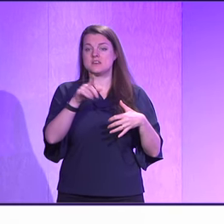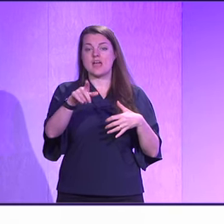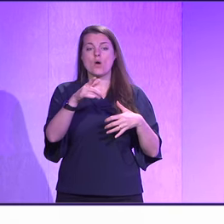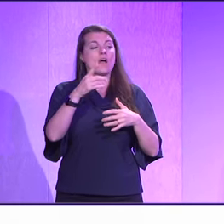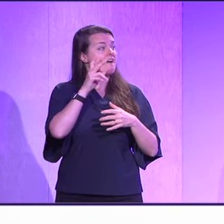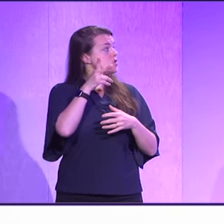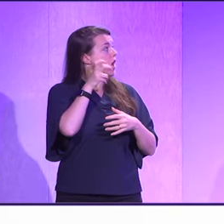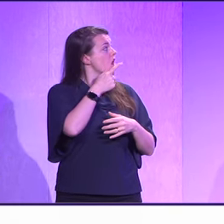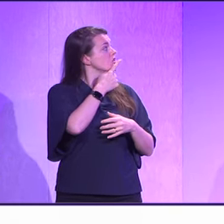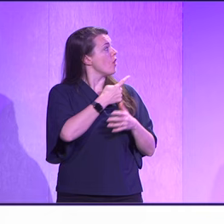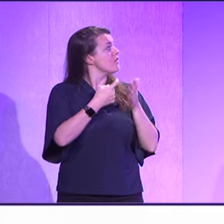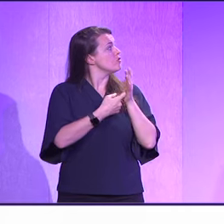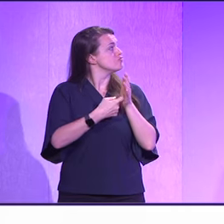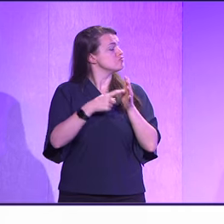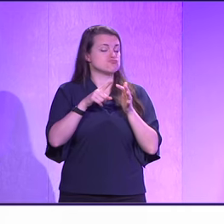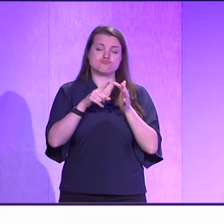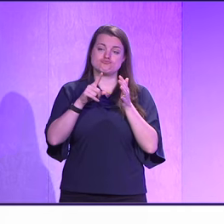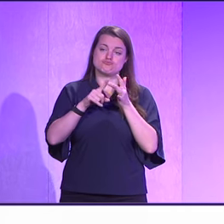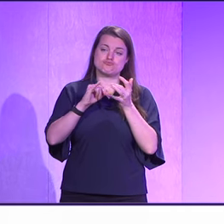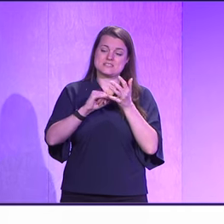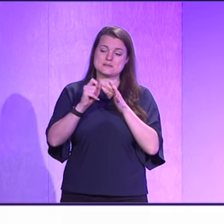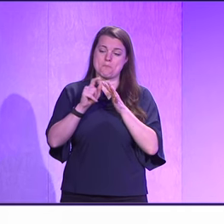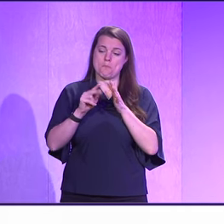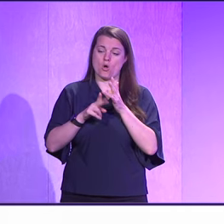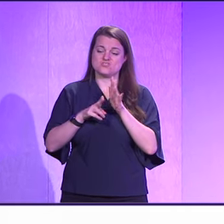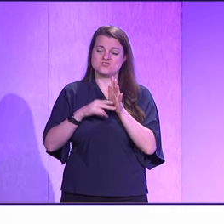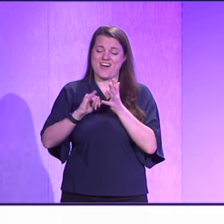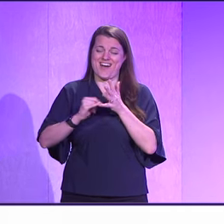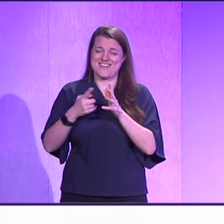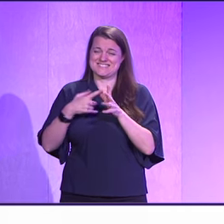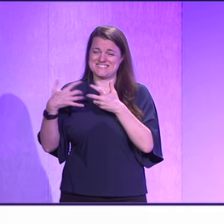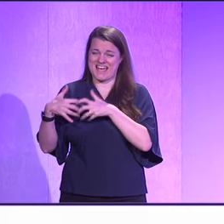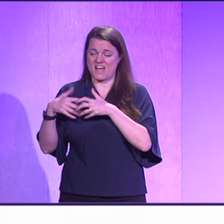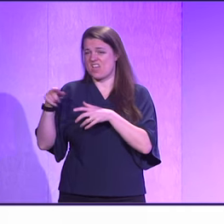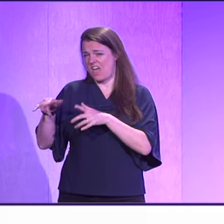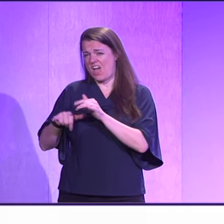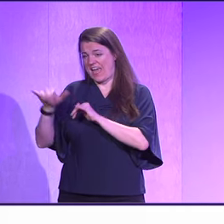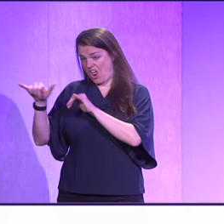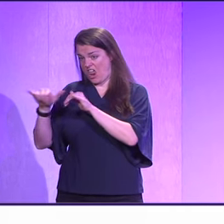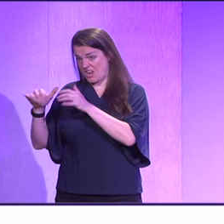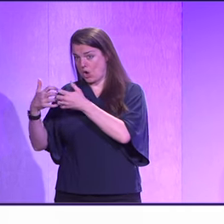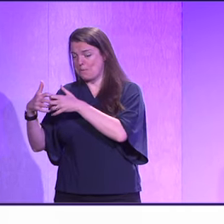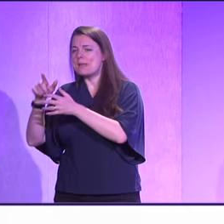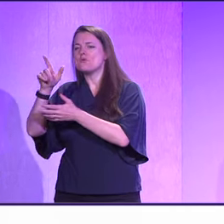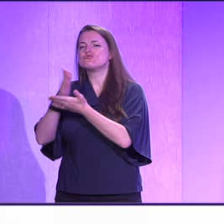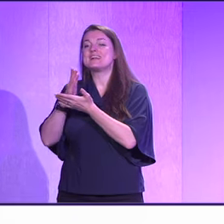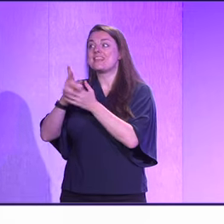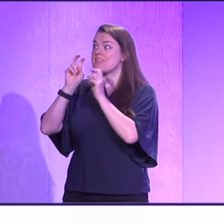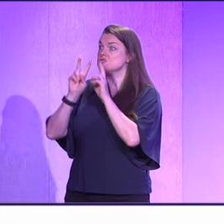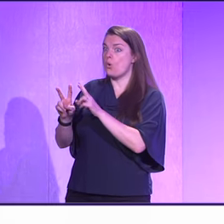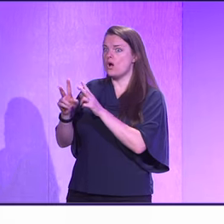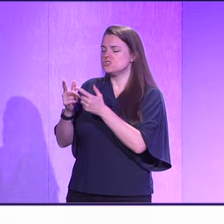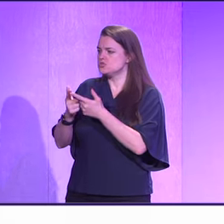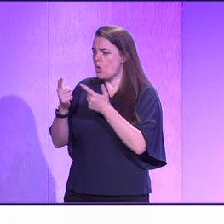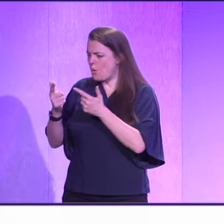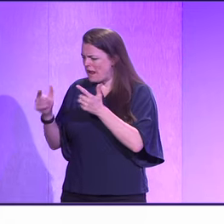heard of Lufthansa Tech as a tech company because it's an airline, right? But what happened was they had such unique challenges in aviation that a bunch of the airlines